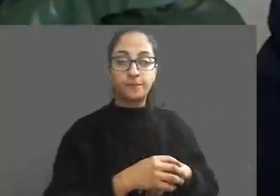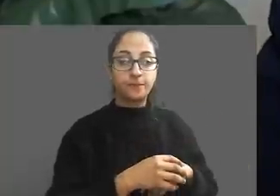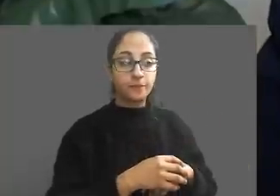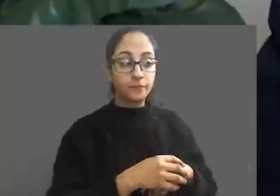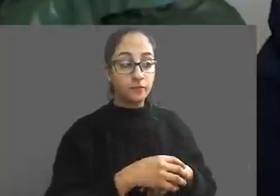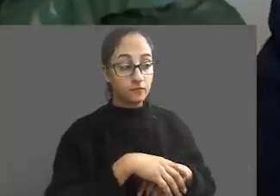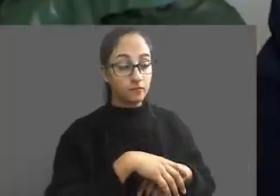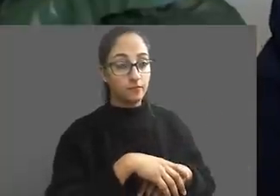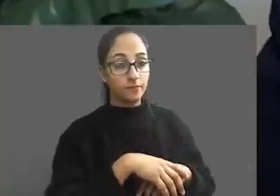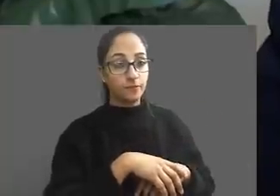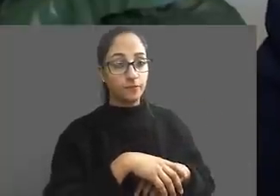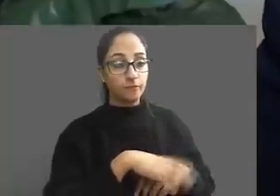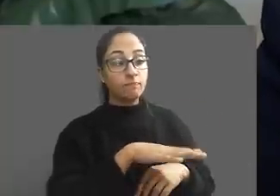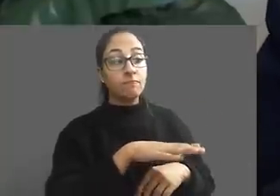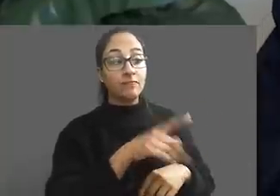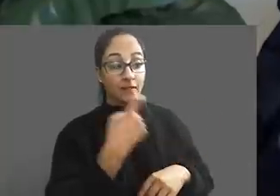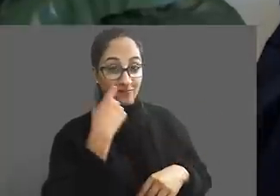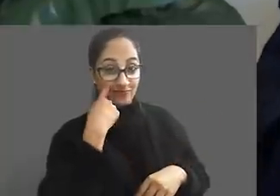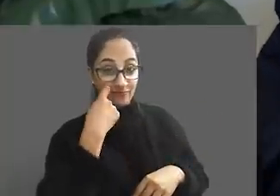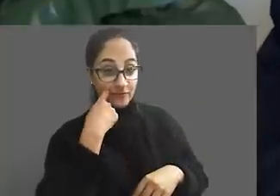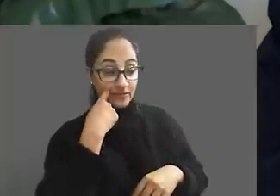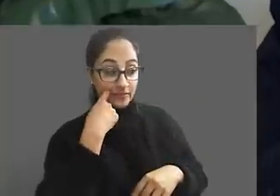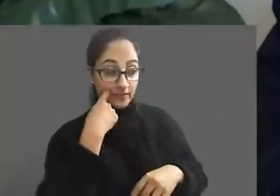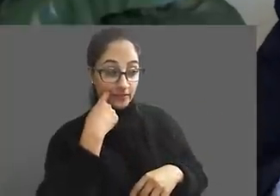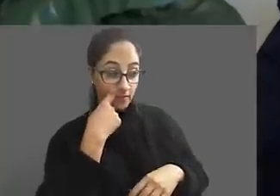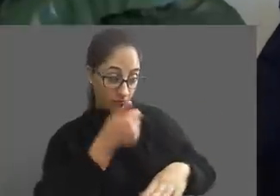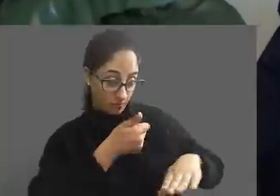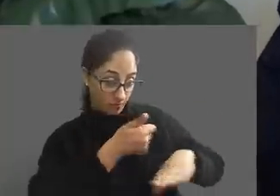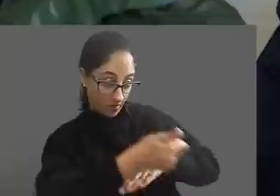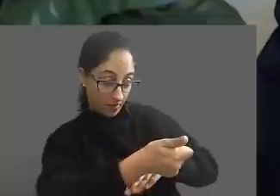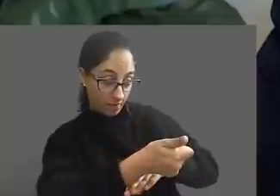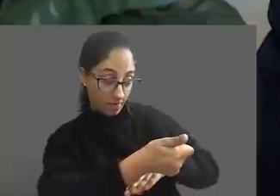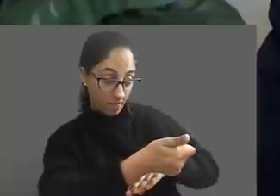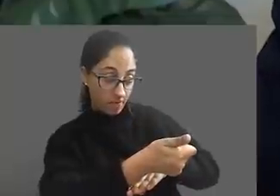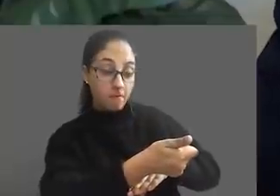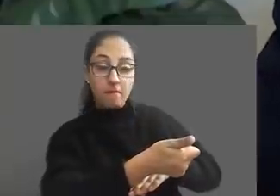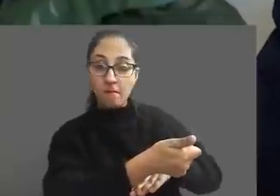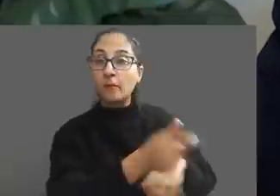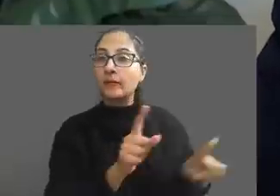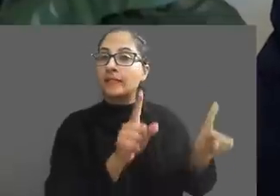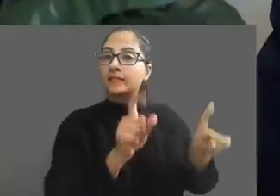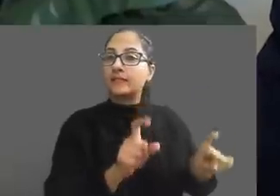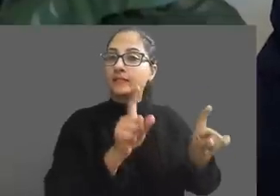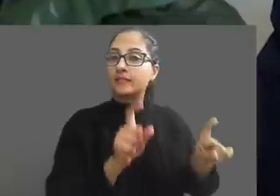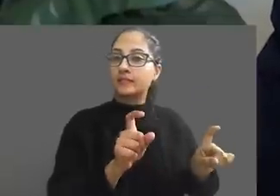On the fourth day, Imam Aga Hasan Ali Shah summoned him to Vardi and said,